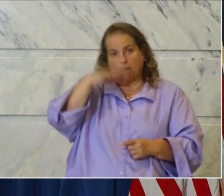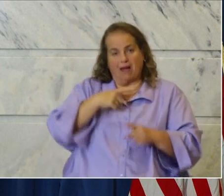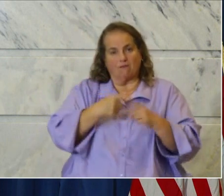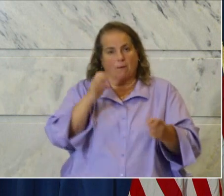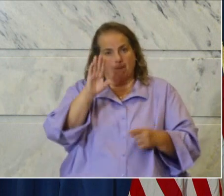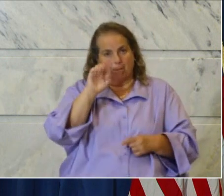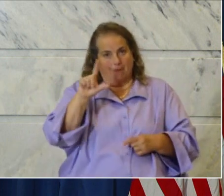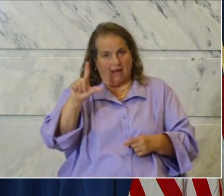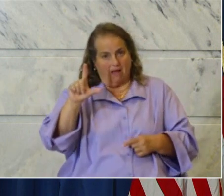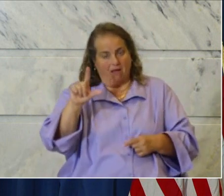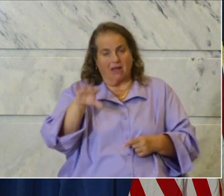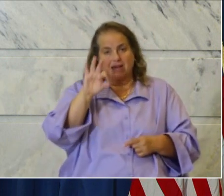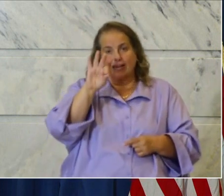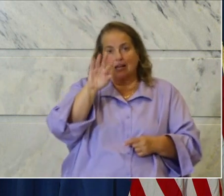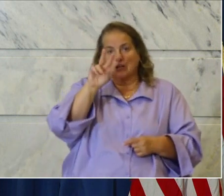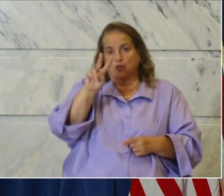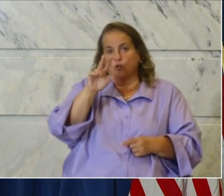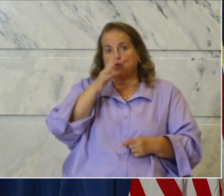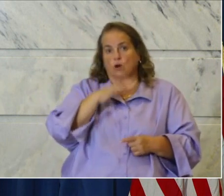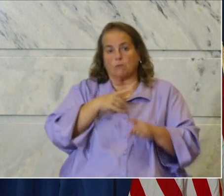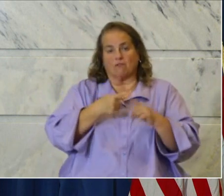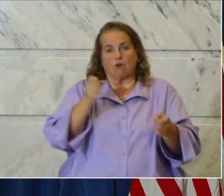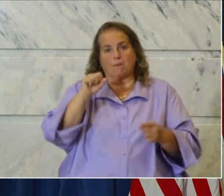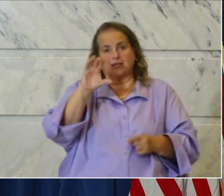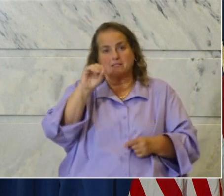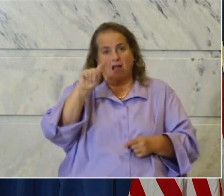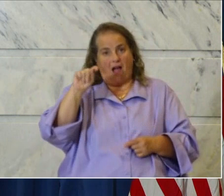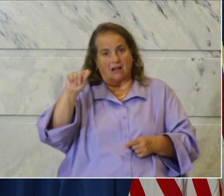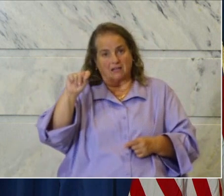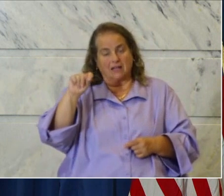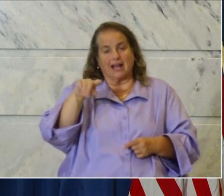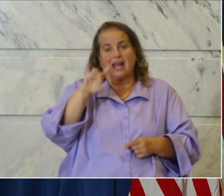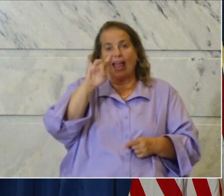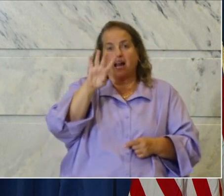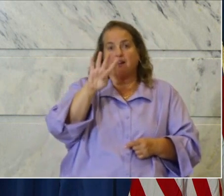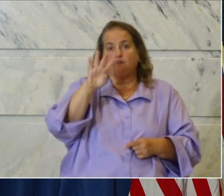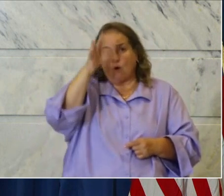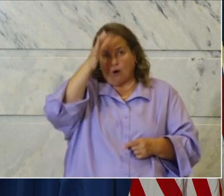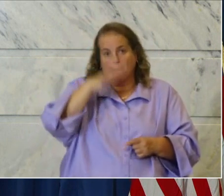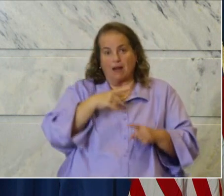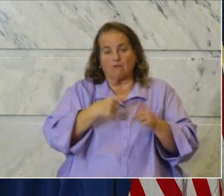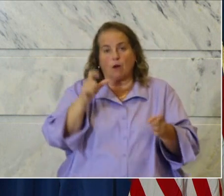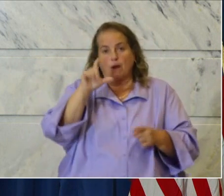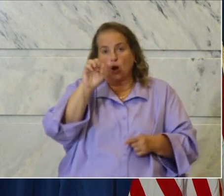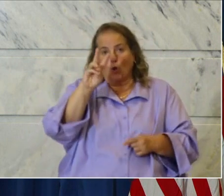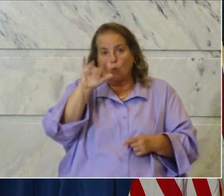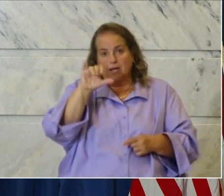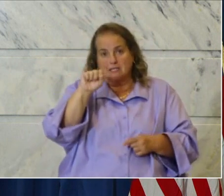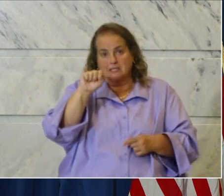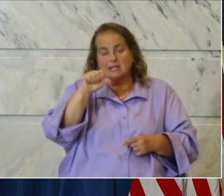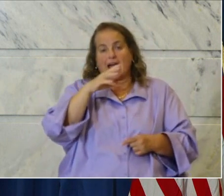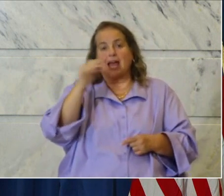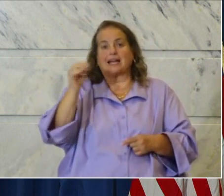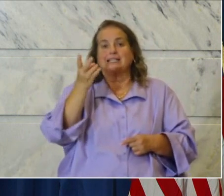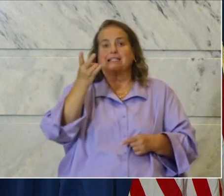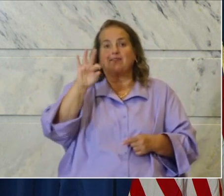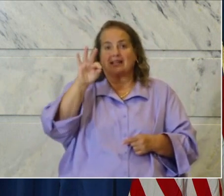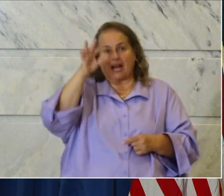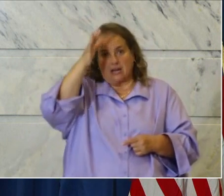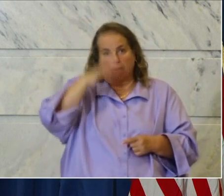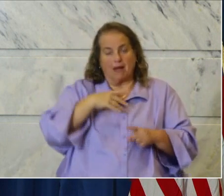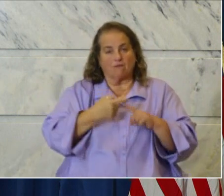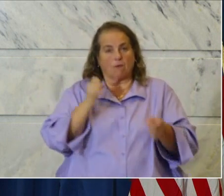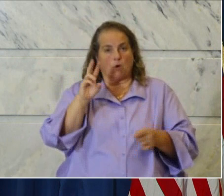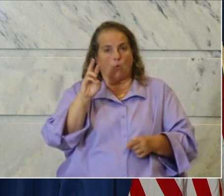County, a 92-year-old woman from Scott County, an 84-year-old man from Lewis County, a 79-year-old man from